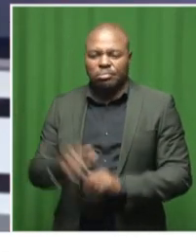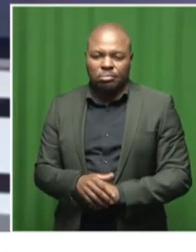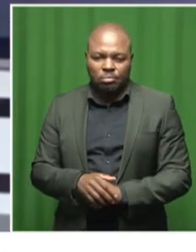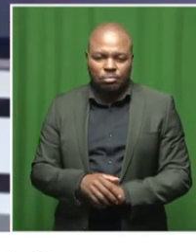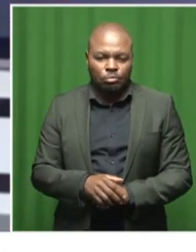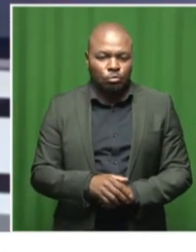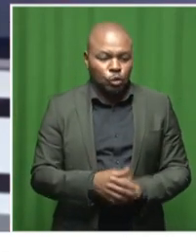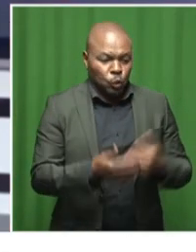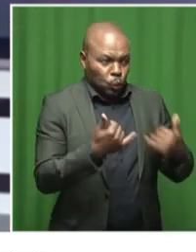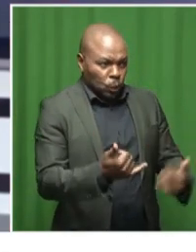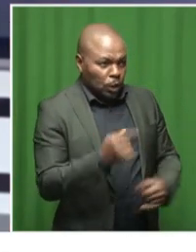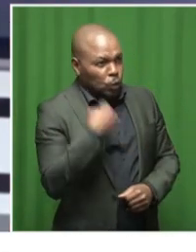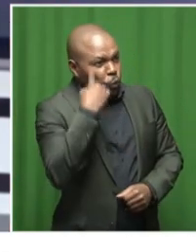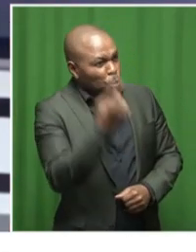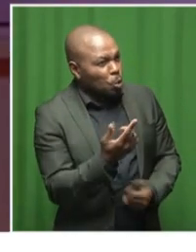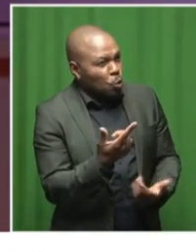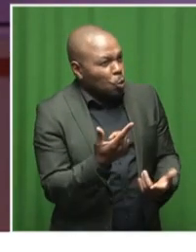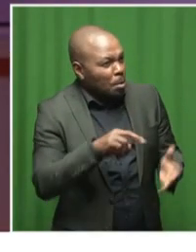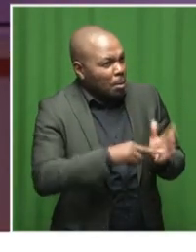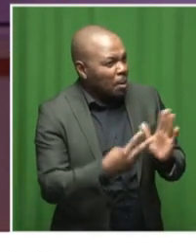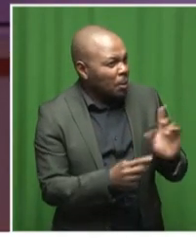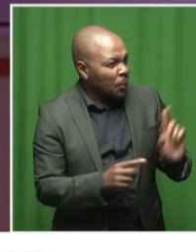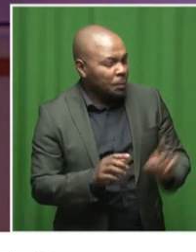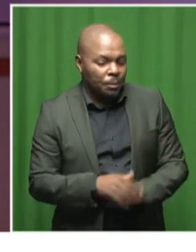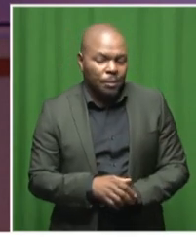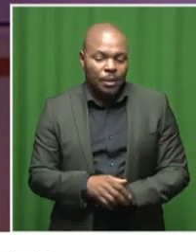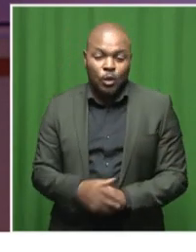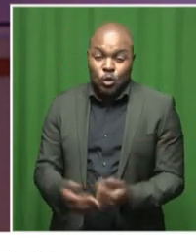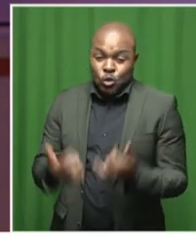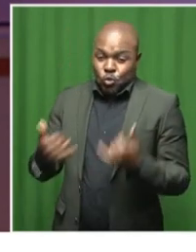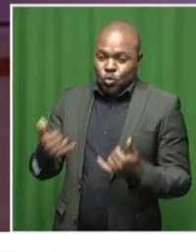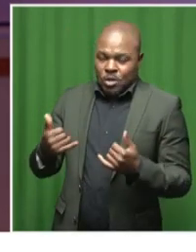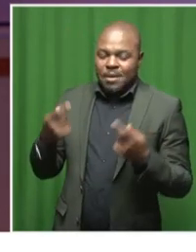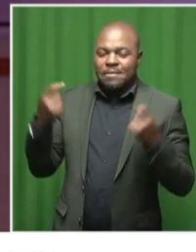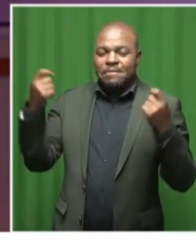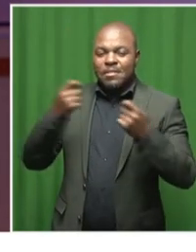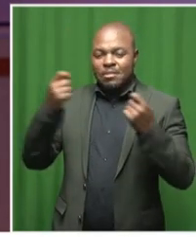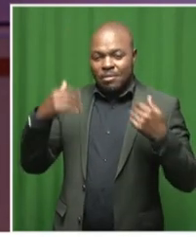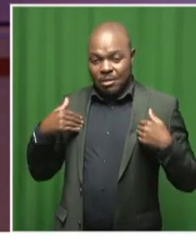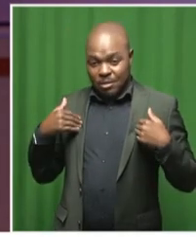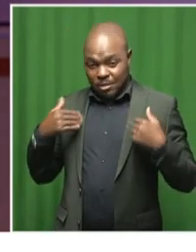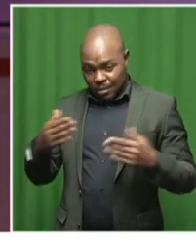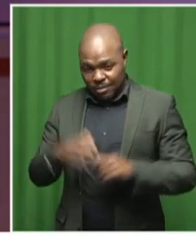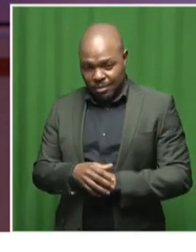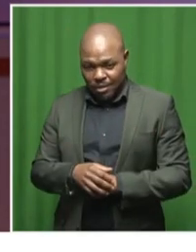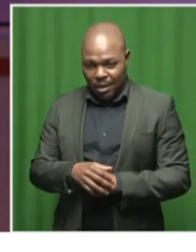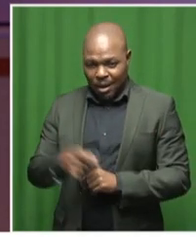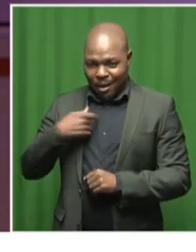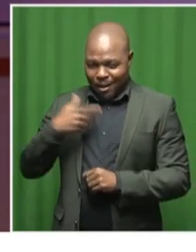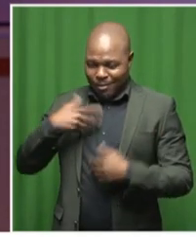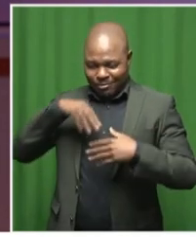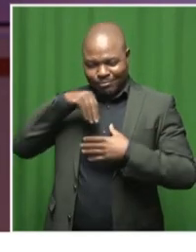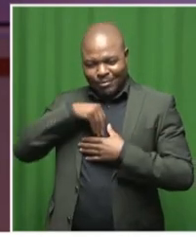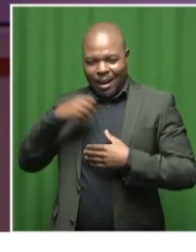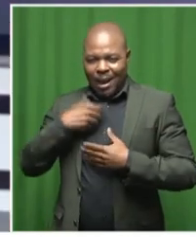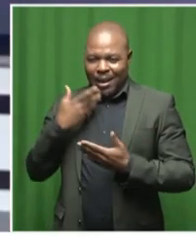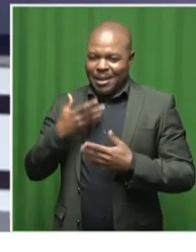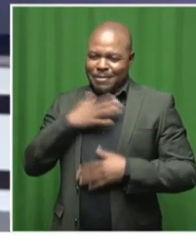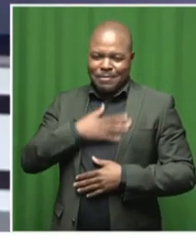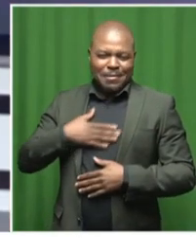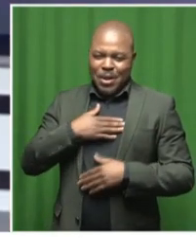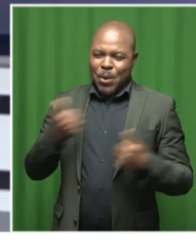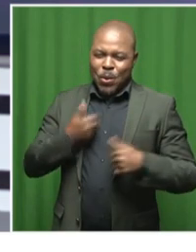and tomorrow. What's on the cards? So today we kickstarting the festival. I can feel it in my skin. Yeah. You know,